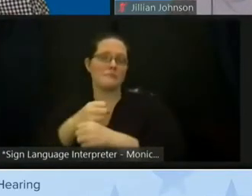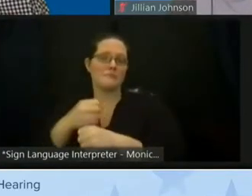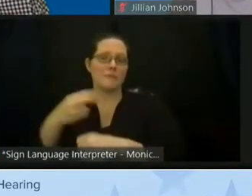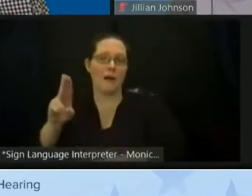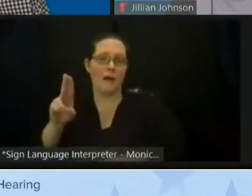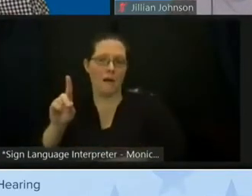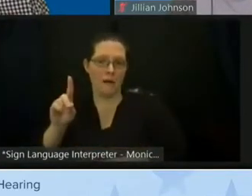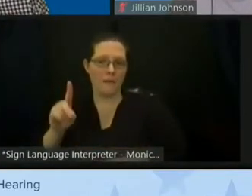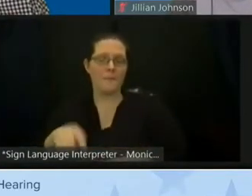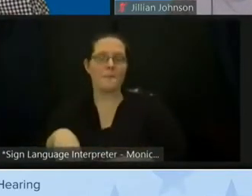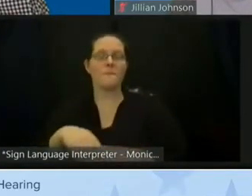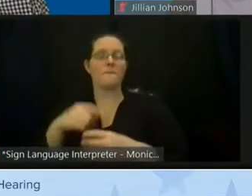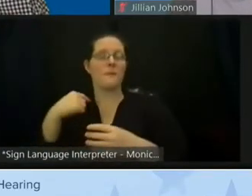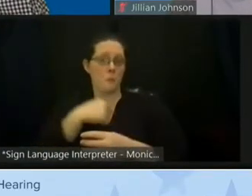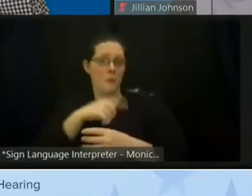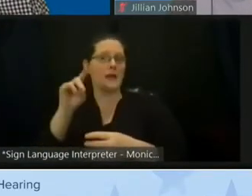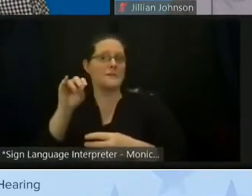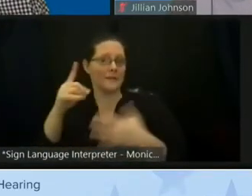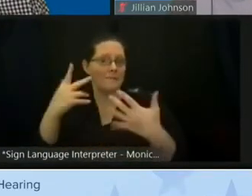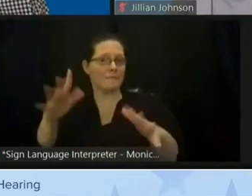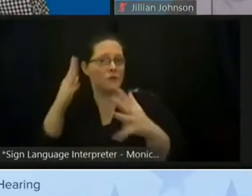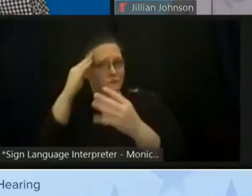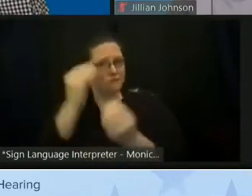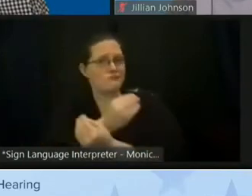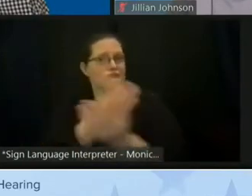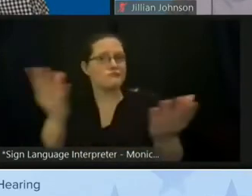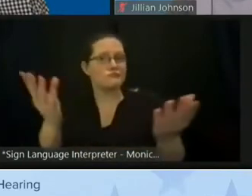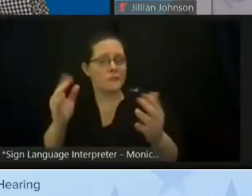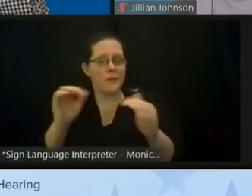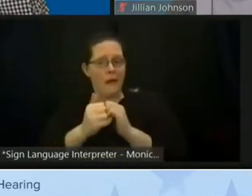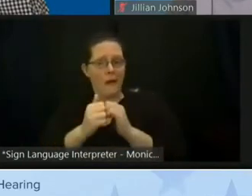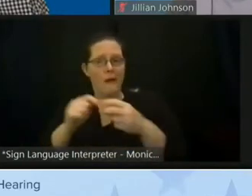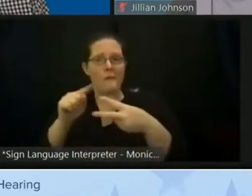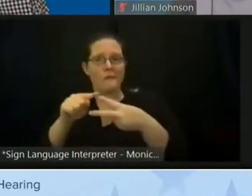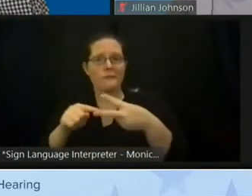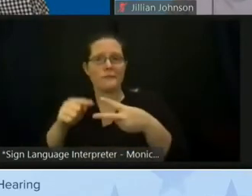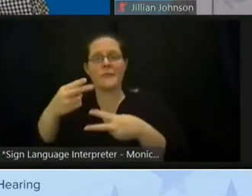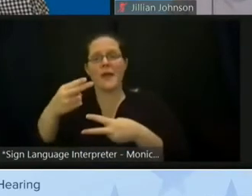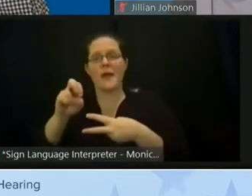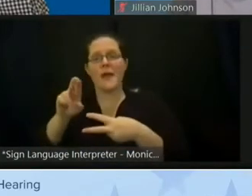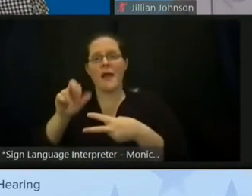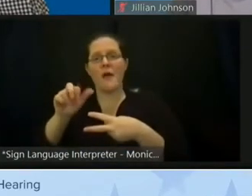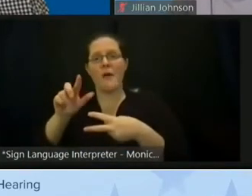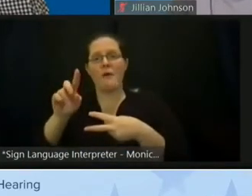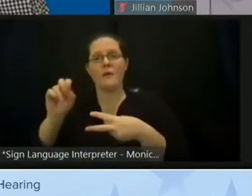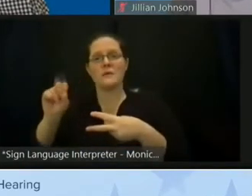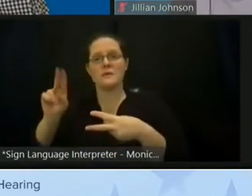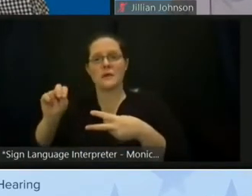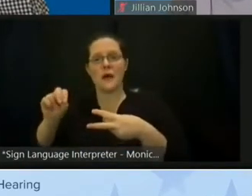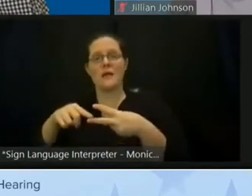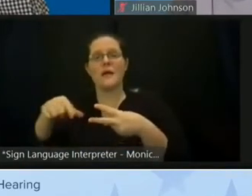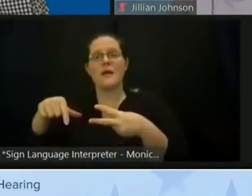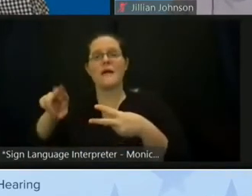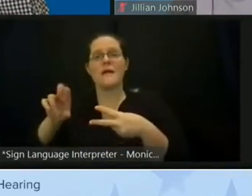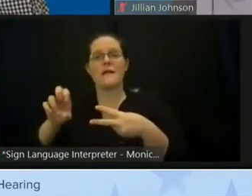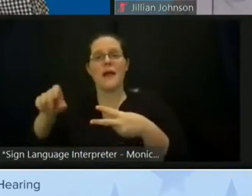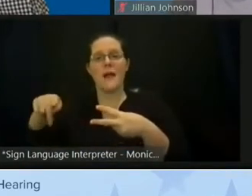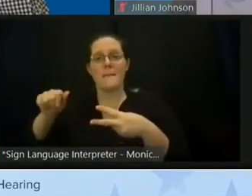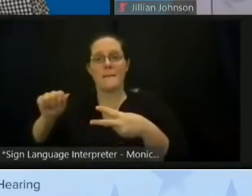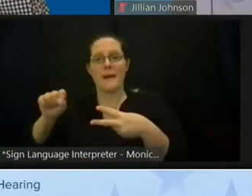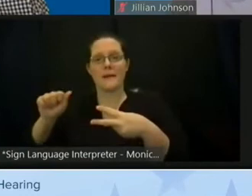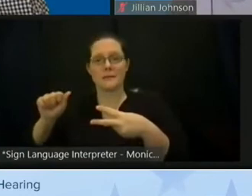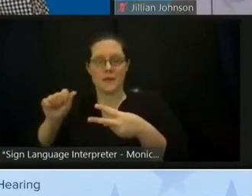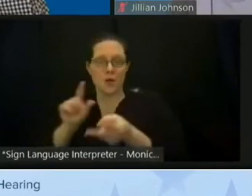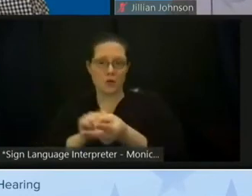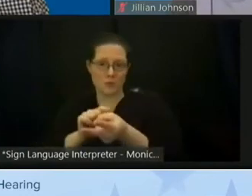of this meeting was properly advertised in the Herald Sun and Capasa newspapers on February